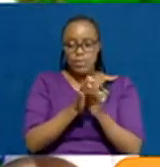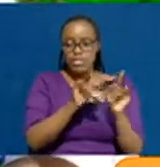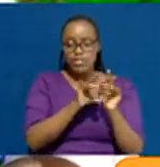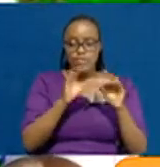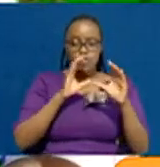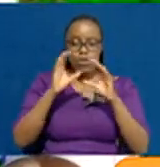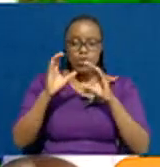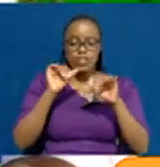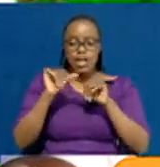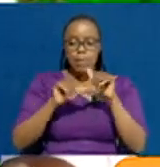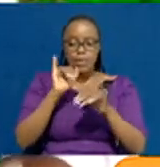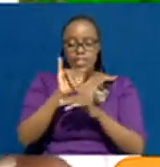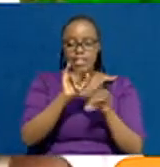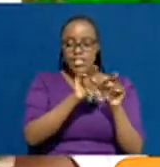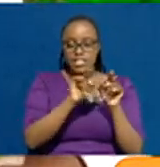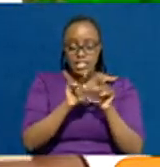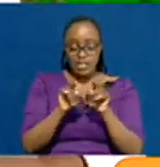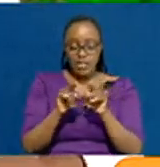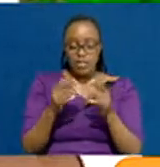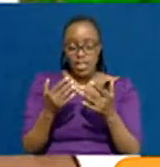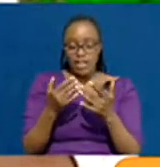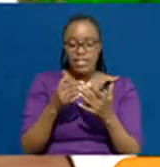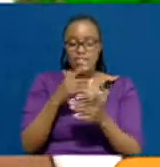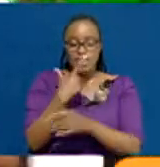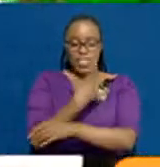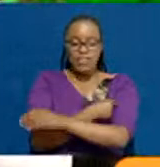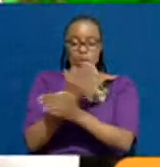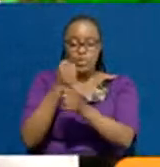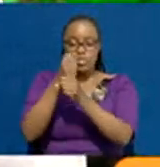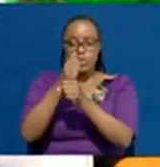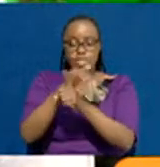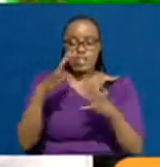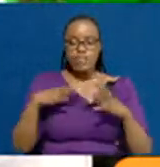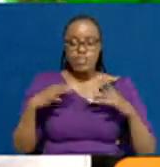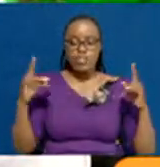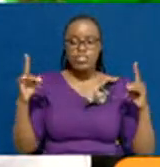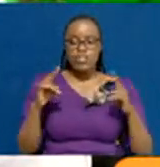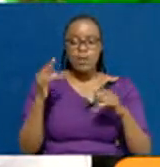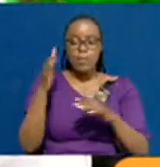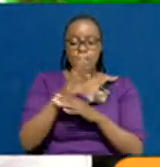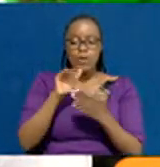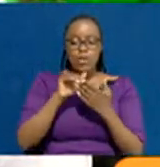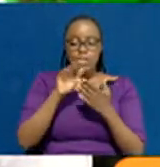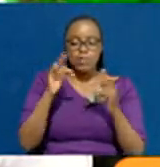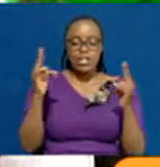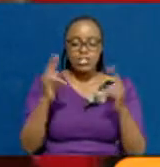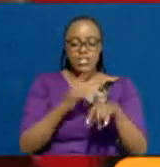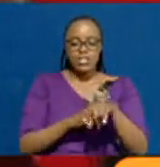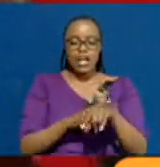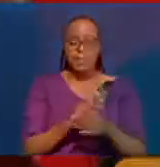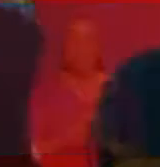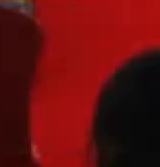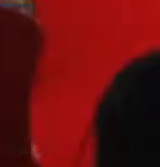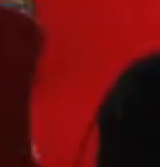conversation around the efficacy of vaccines and why they need to be done. All right, let's take a quick break. We're back with more in just a bit.